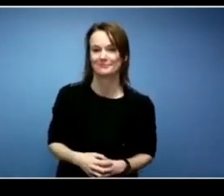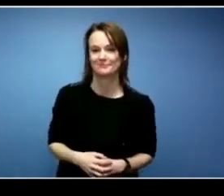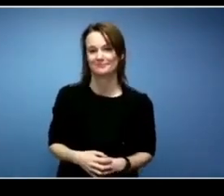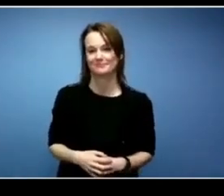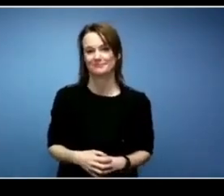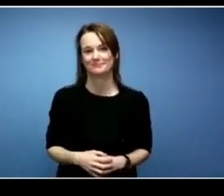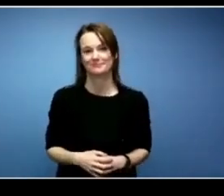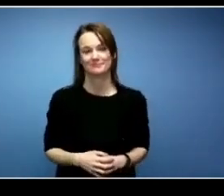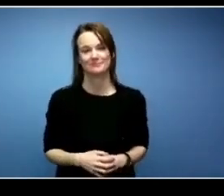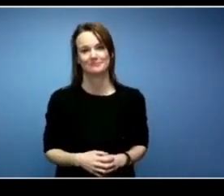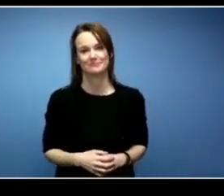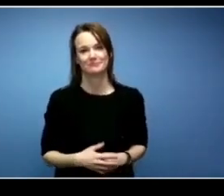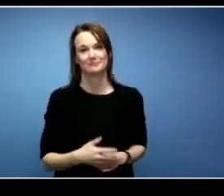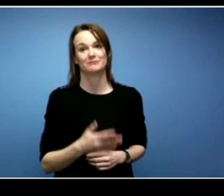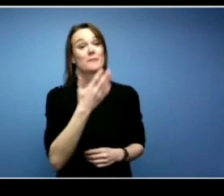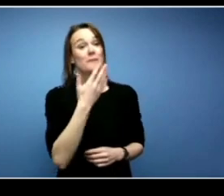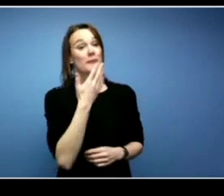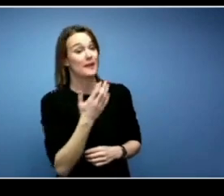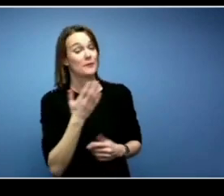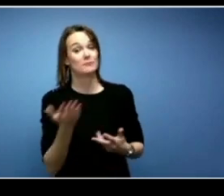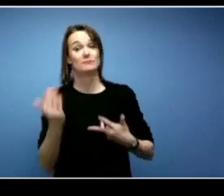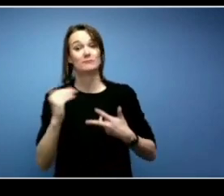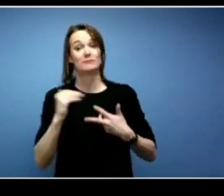you. Thank you so much. Martina.